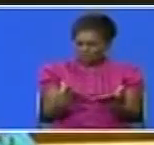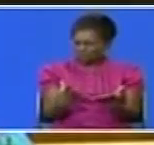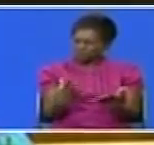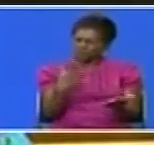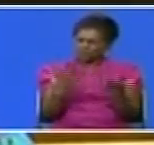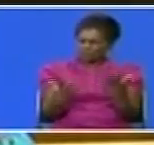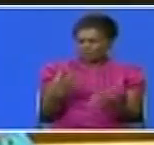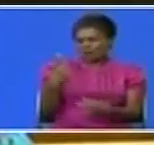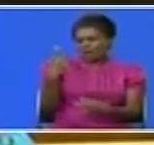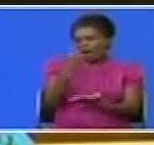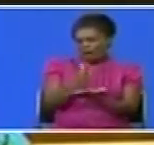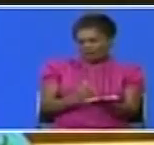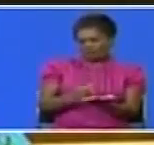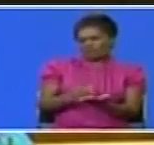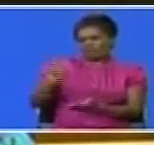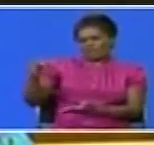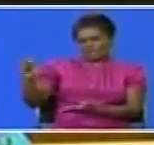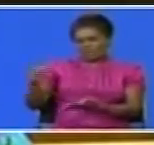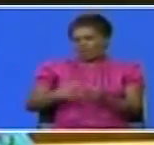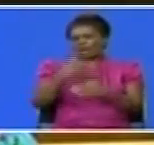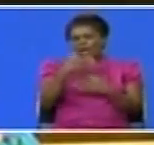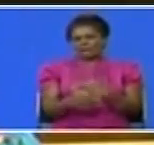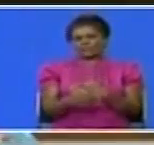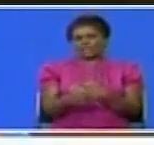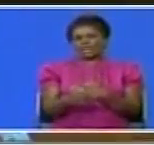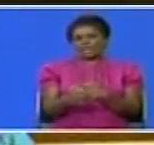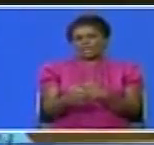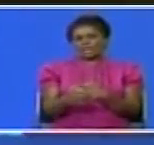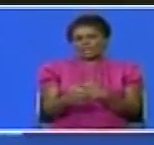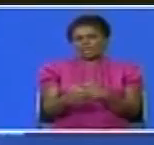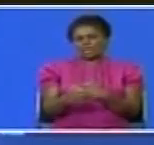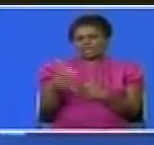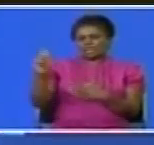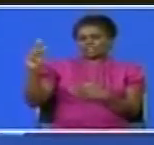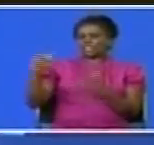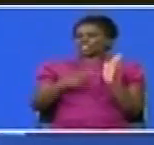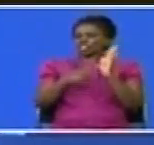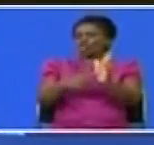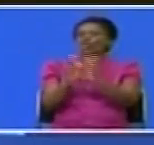about ₦500,000 immediately after you aired the story.